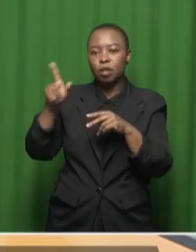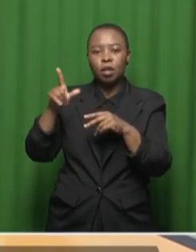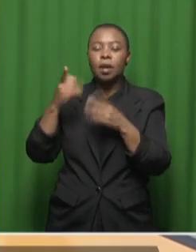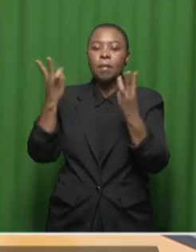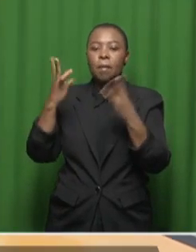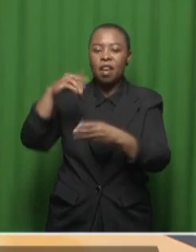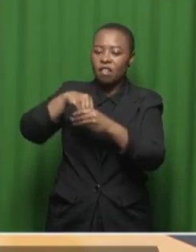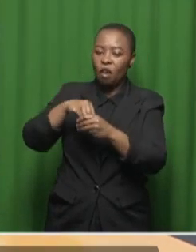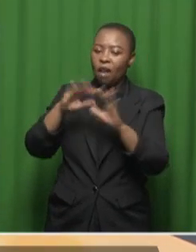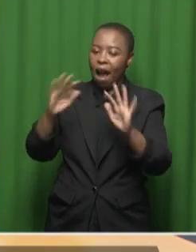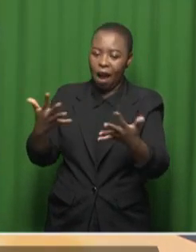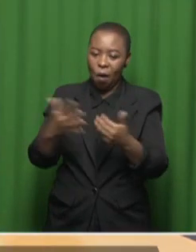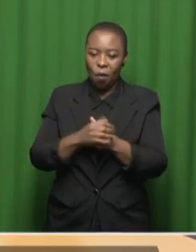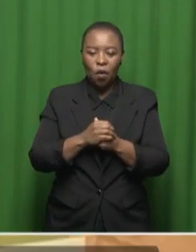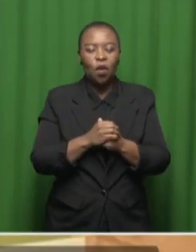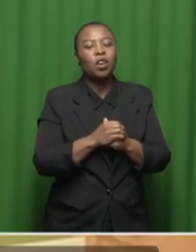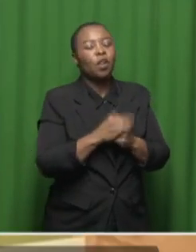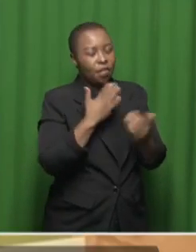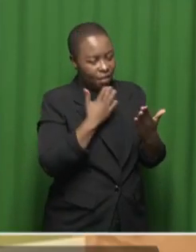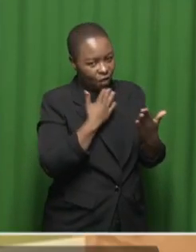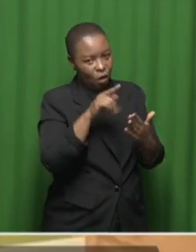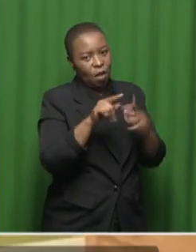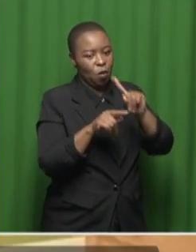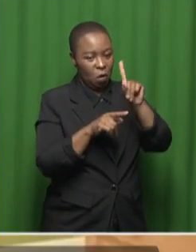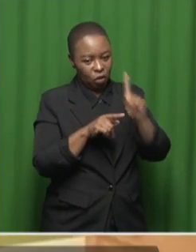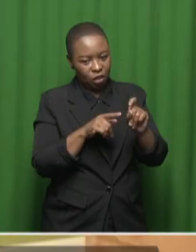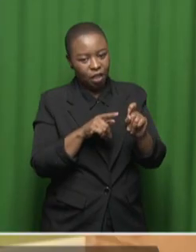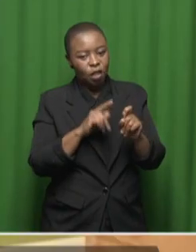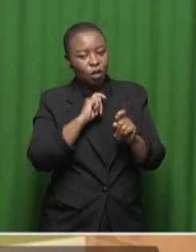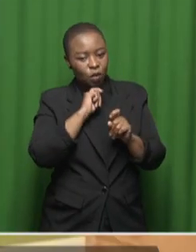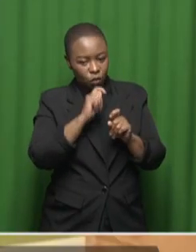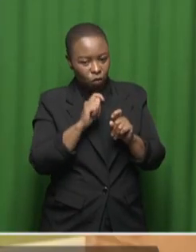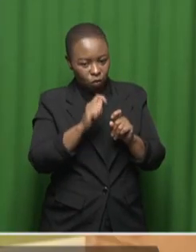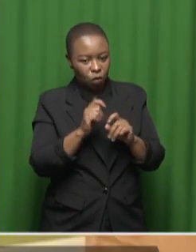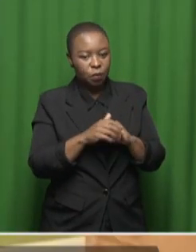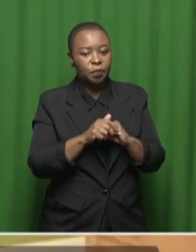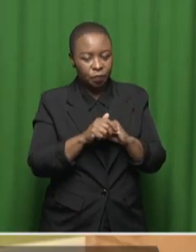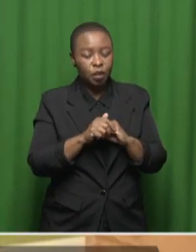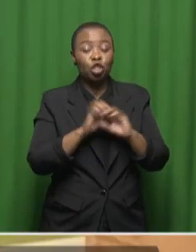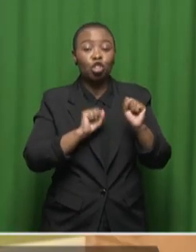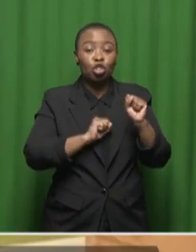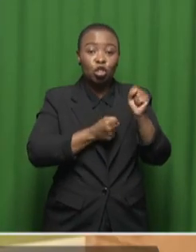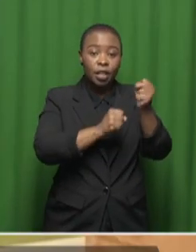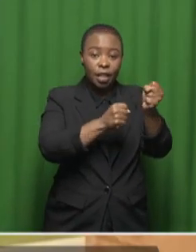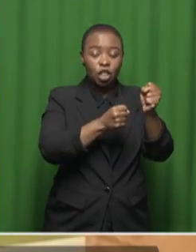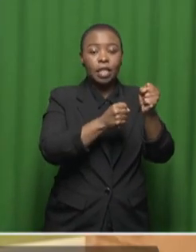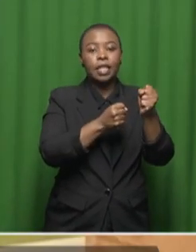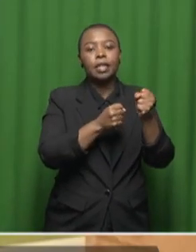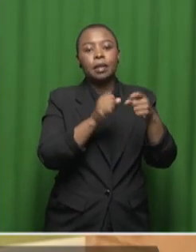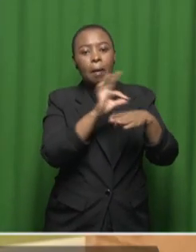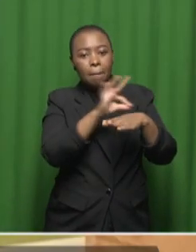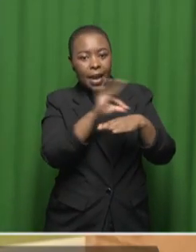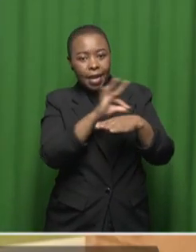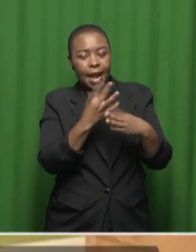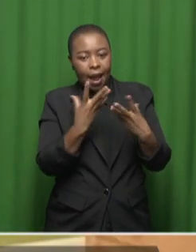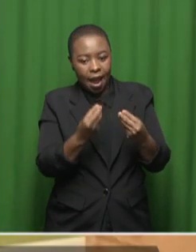fans. Sure. No, and thanks for that. We certainly are embedded by our strategic pillars, which is